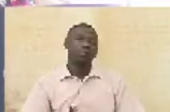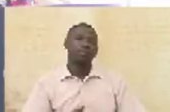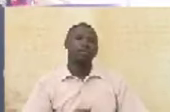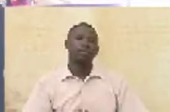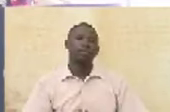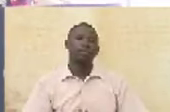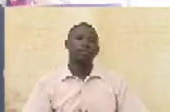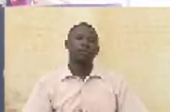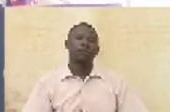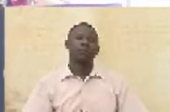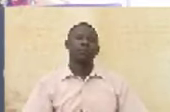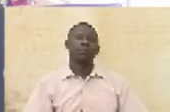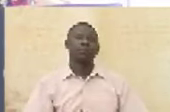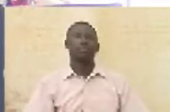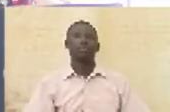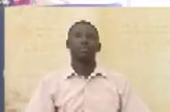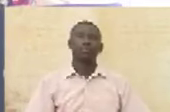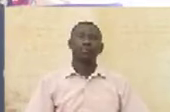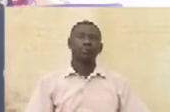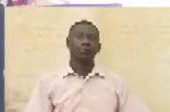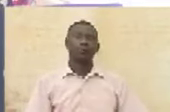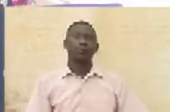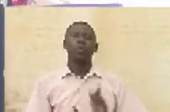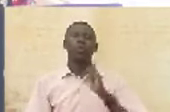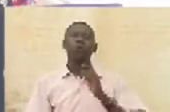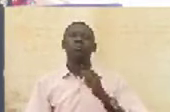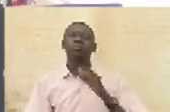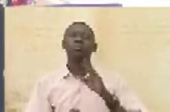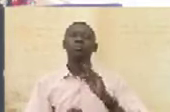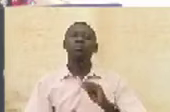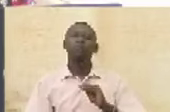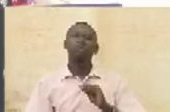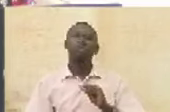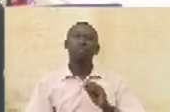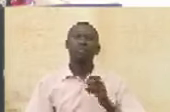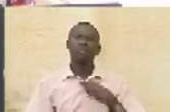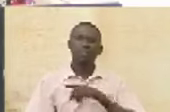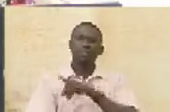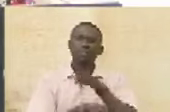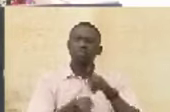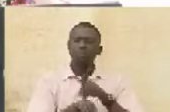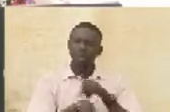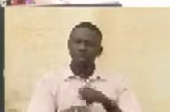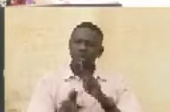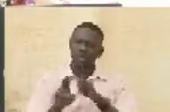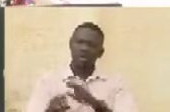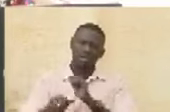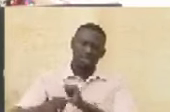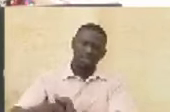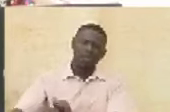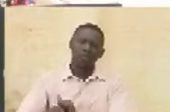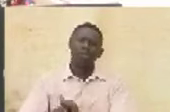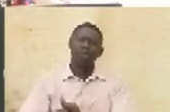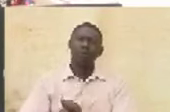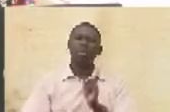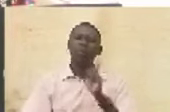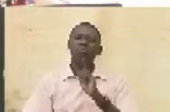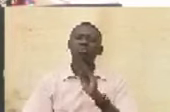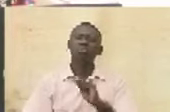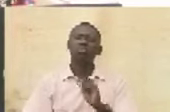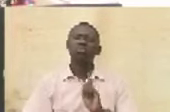And where were you? What were you made to do in this place that you were kept? Indingira nyindo yal murada men